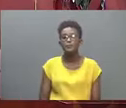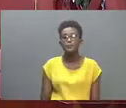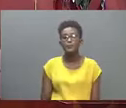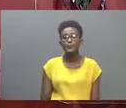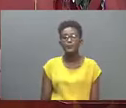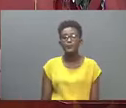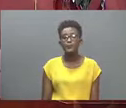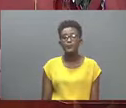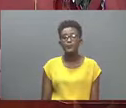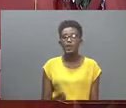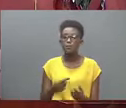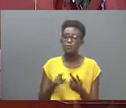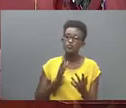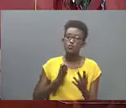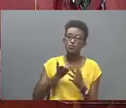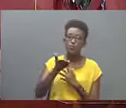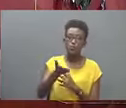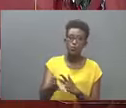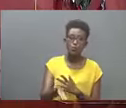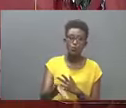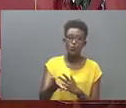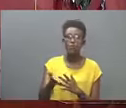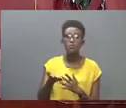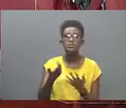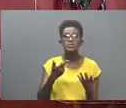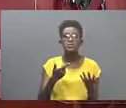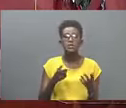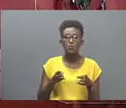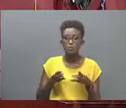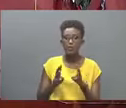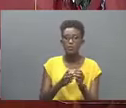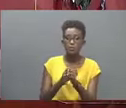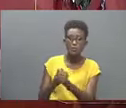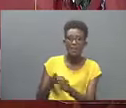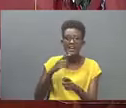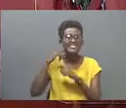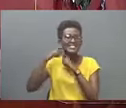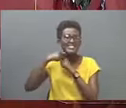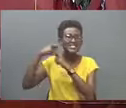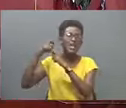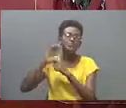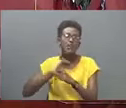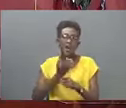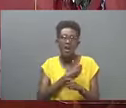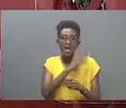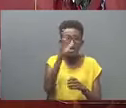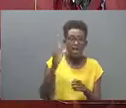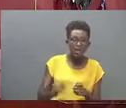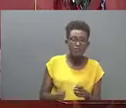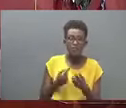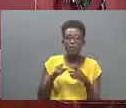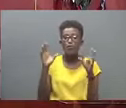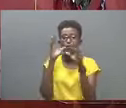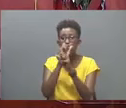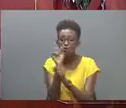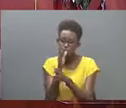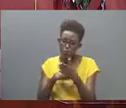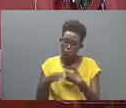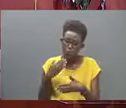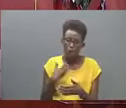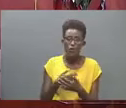through colonization and enslavement, we have lost our